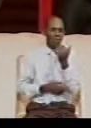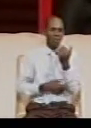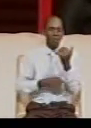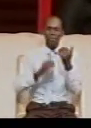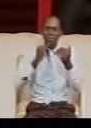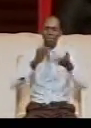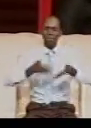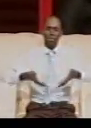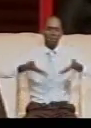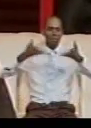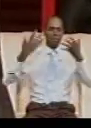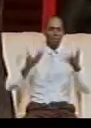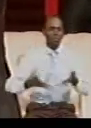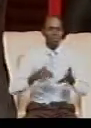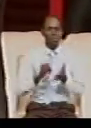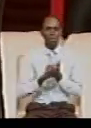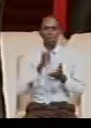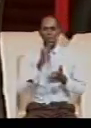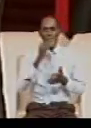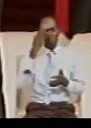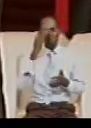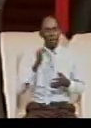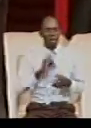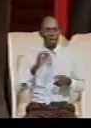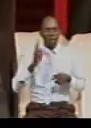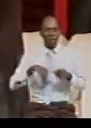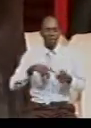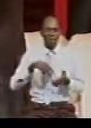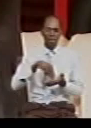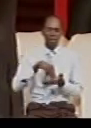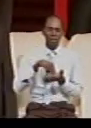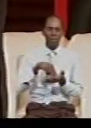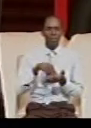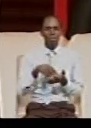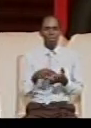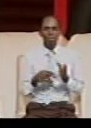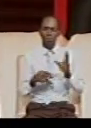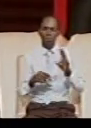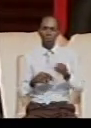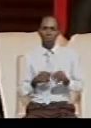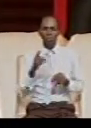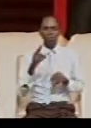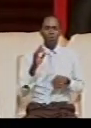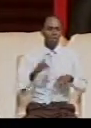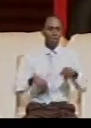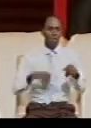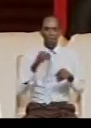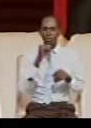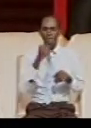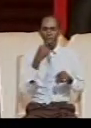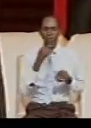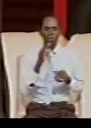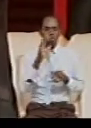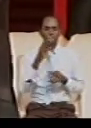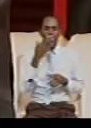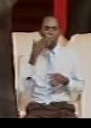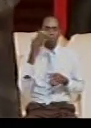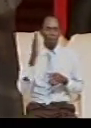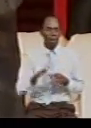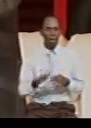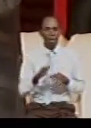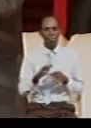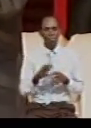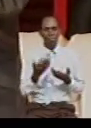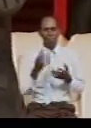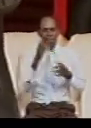My grace is sufficient for thee. You cannot say, my bad habits in the past were